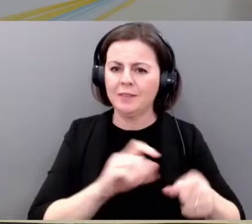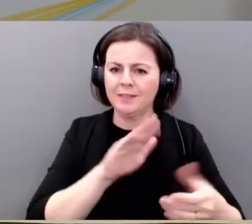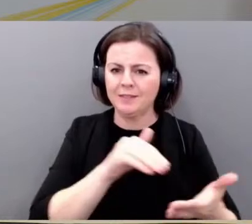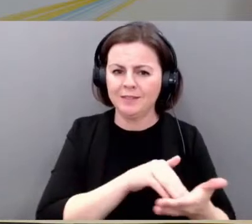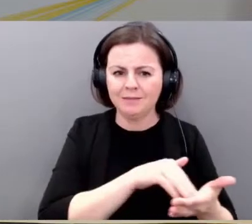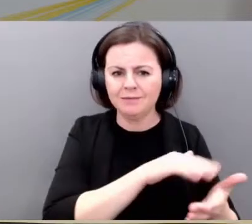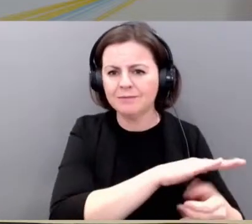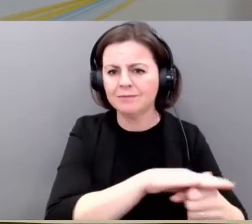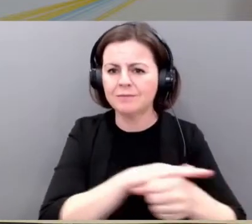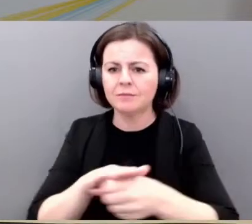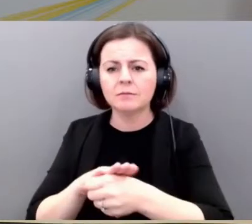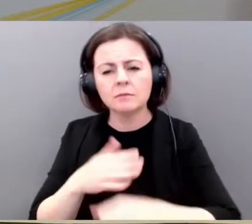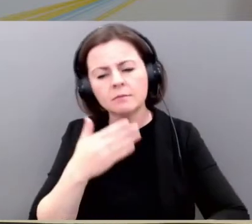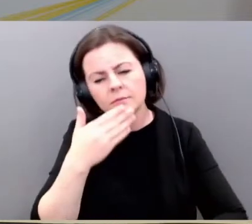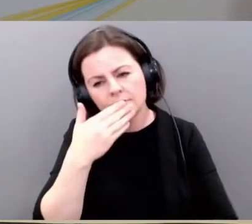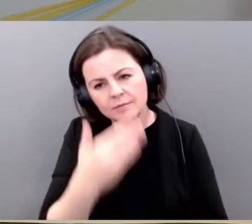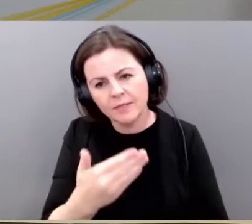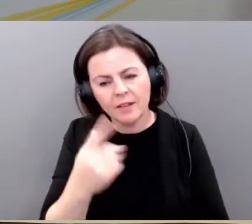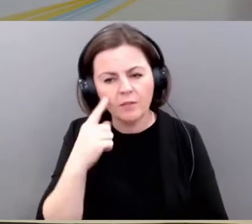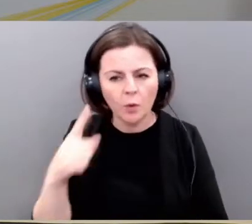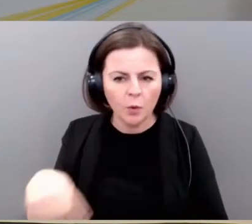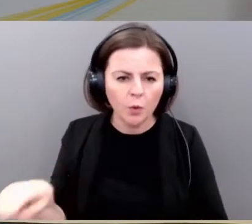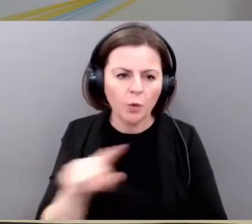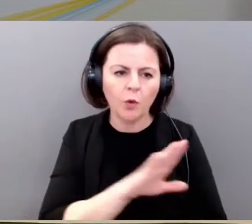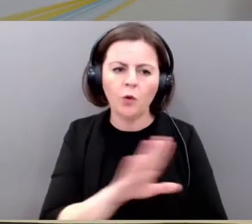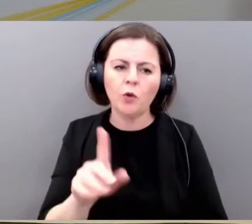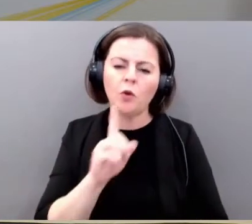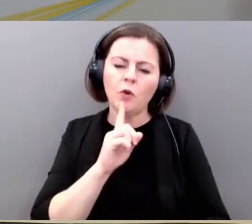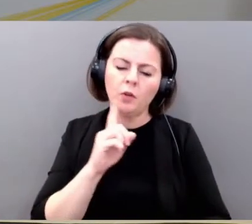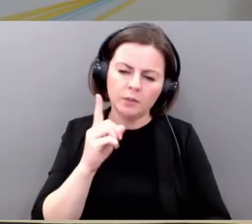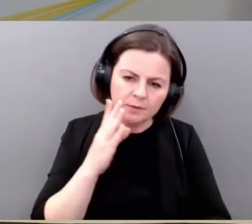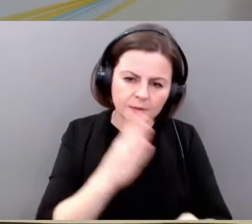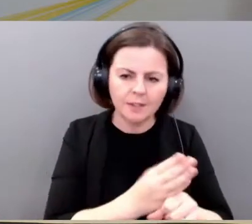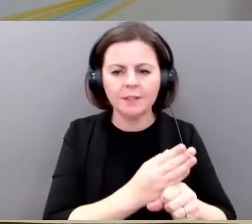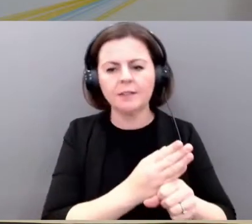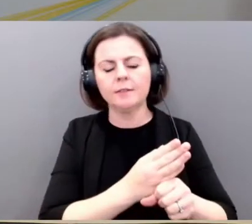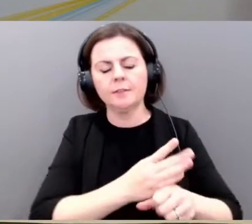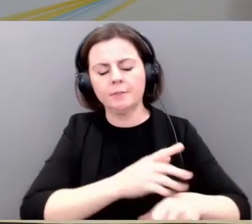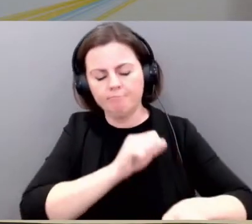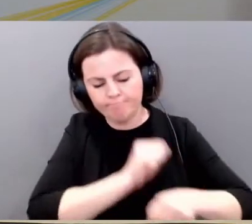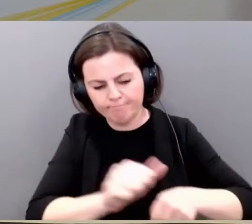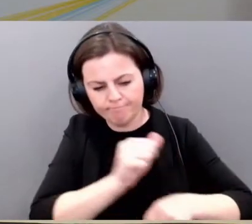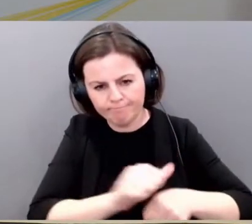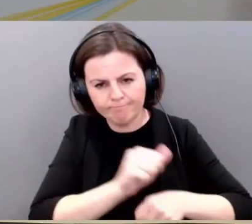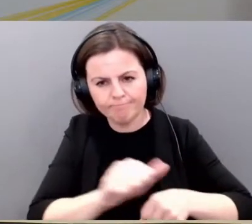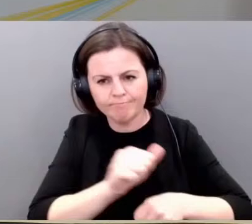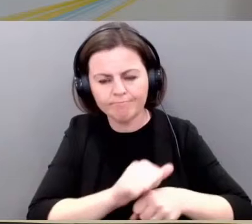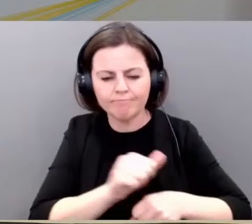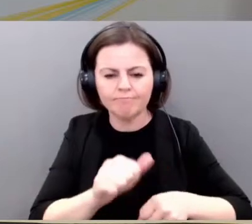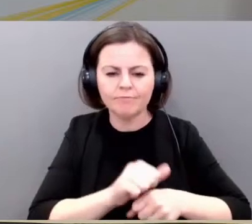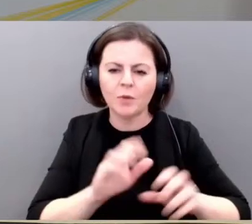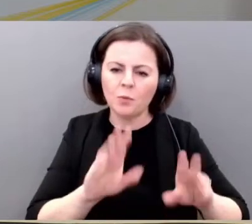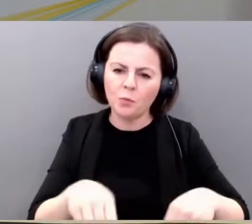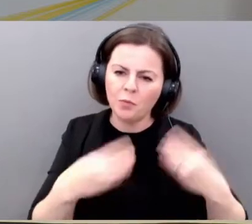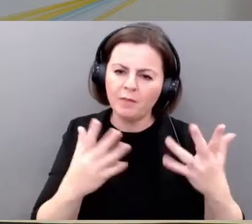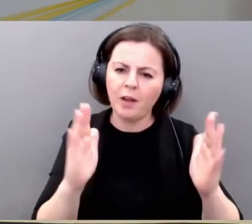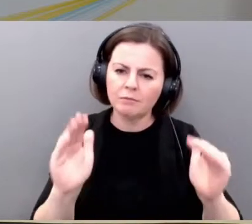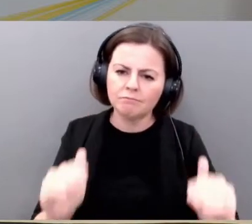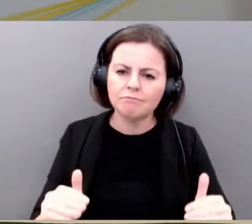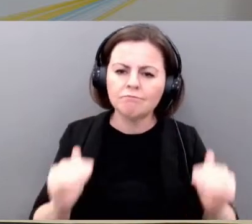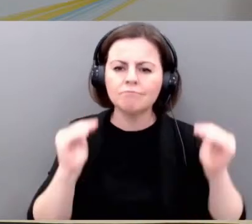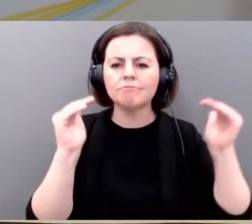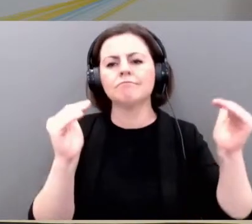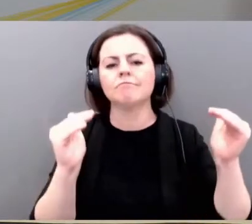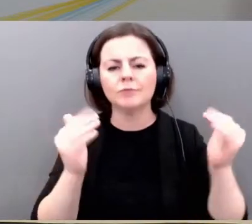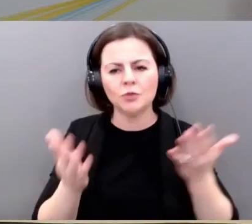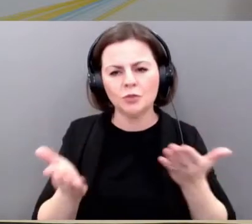So thank you to all involved for your dedication to the COVID-19 response and the commitment to providing high-quality service to